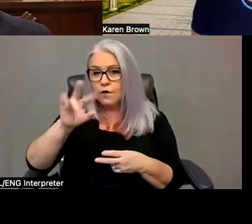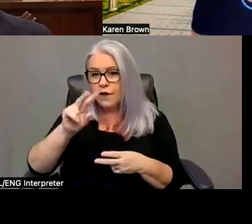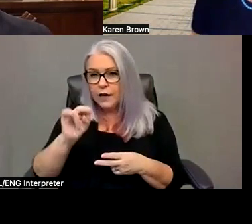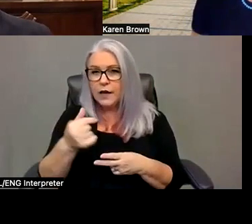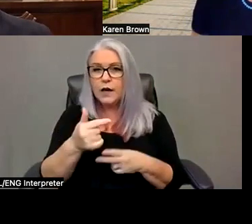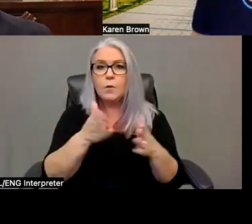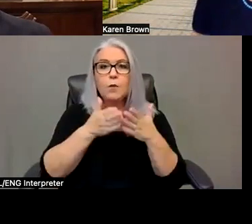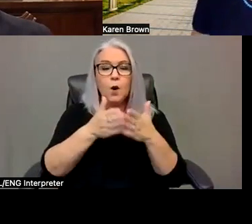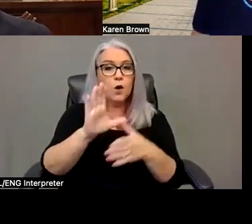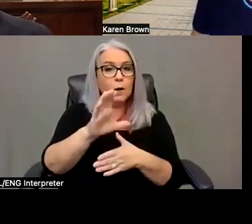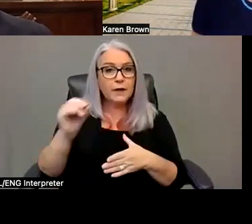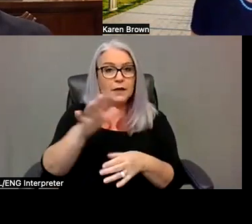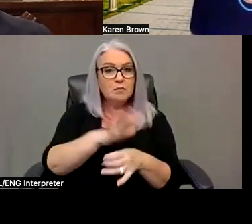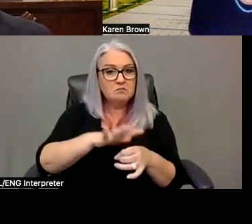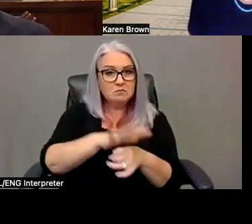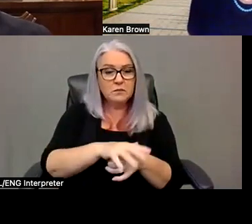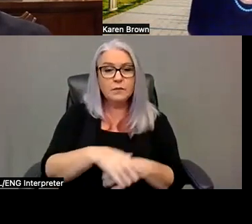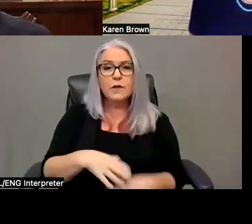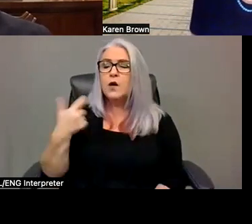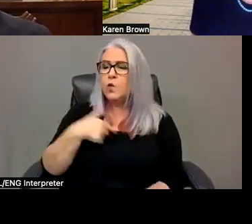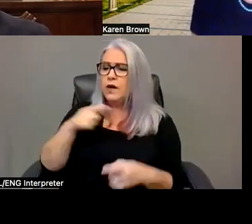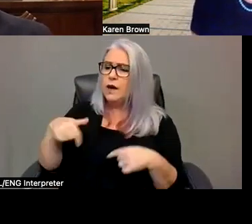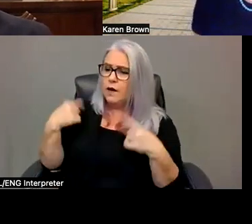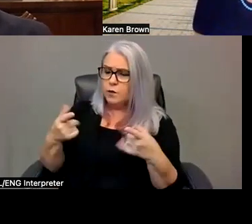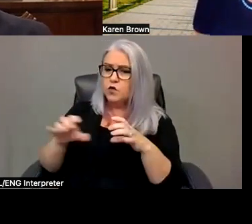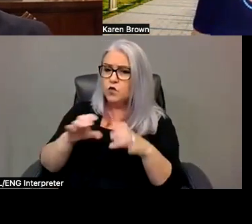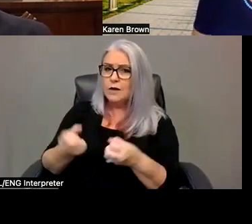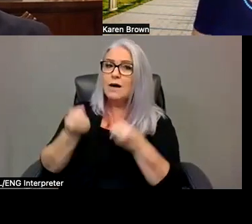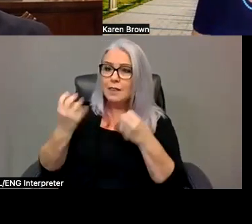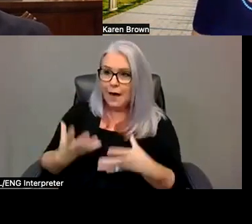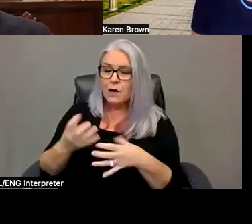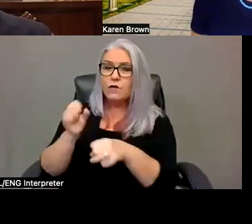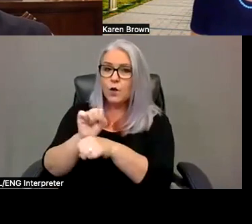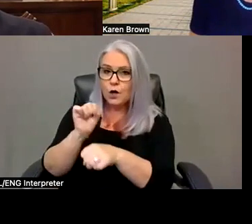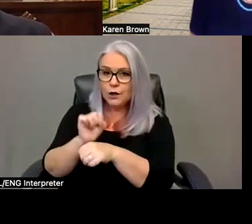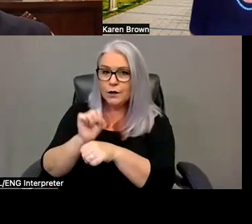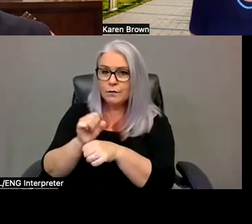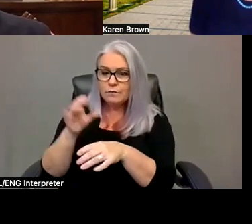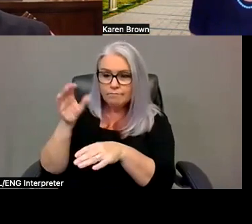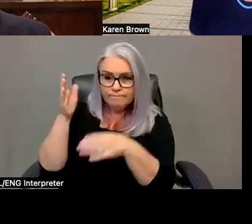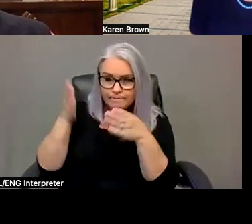We have been doing a lot of work looking at that area of the village.